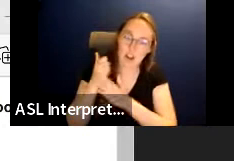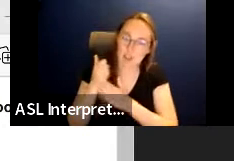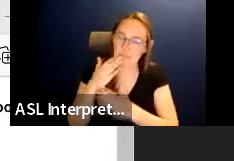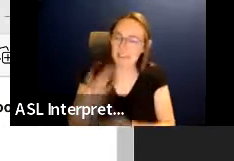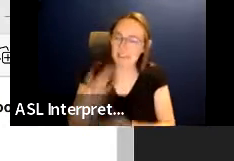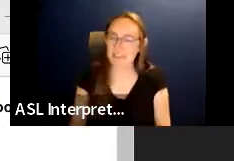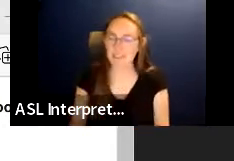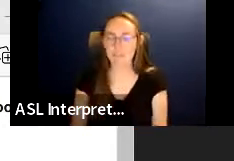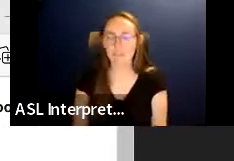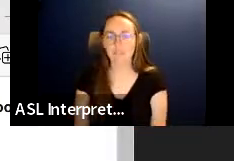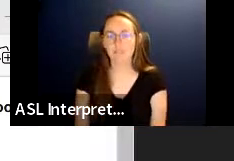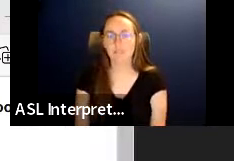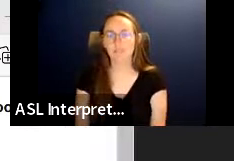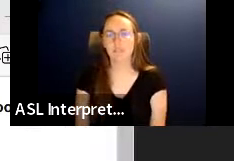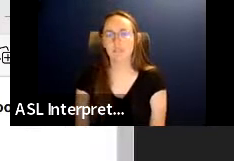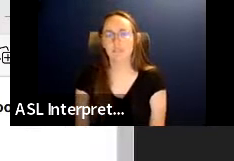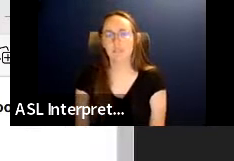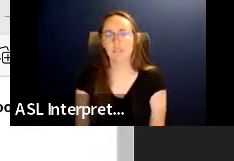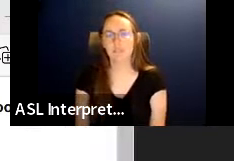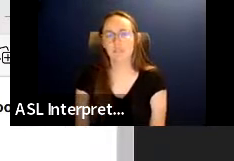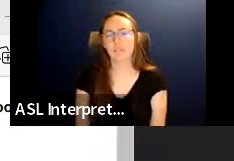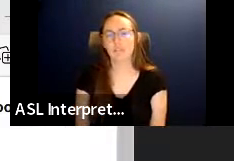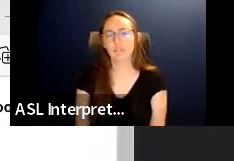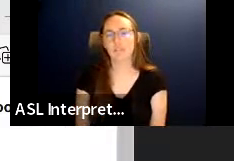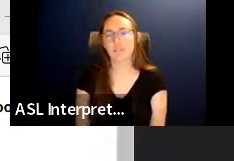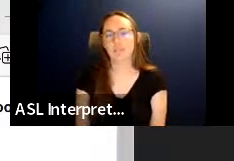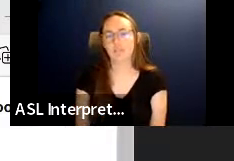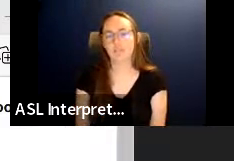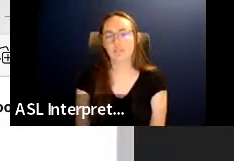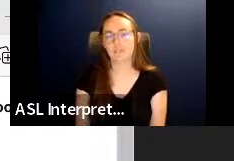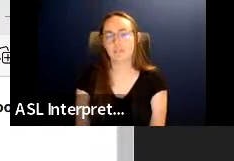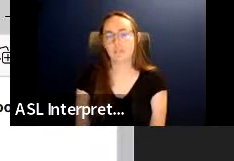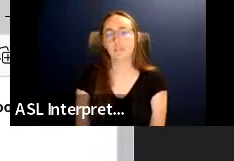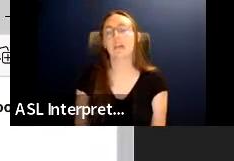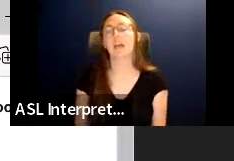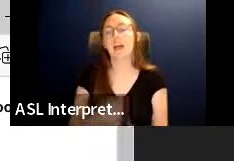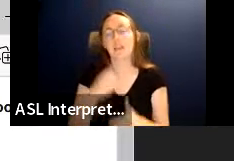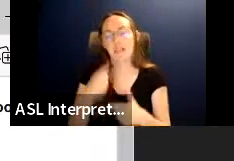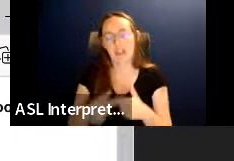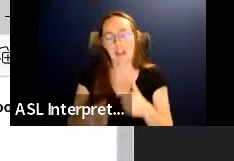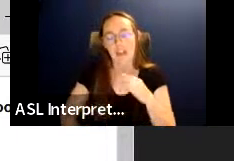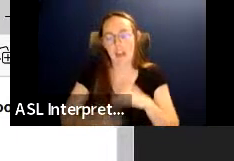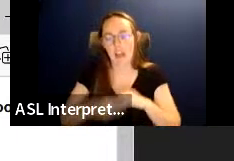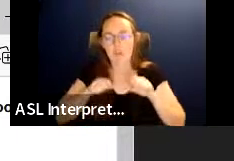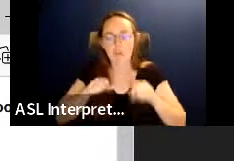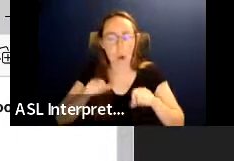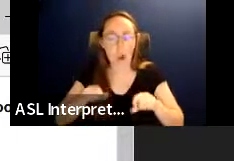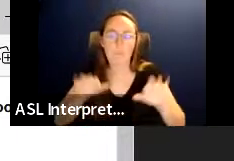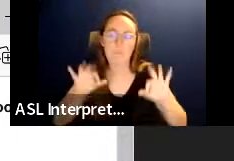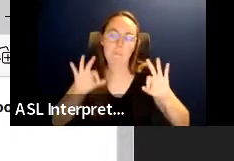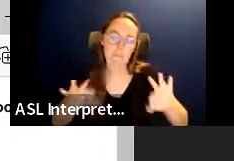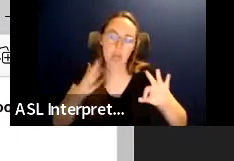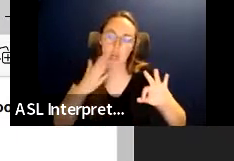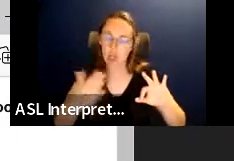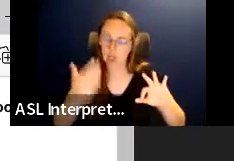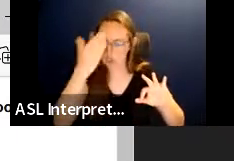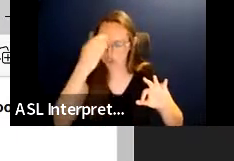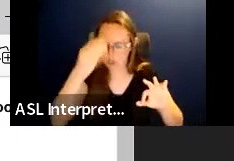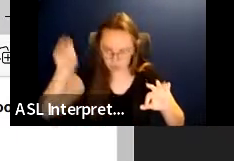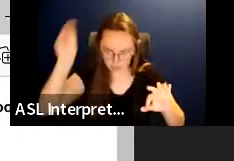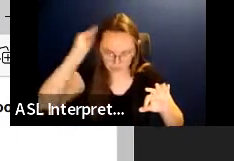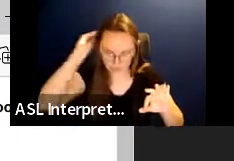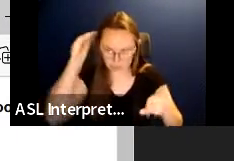So I clicked on it, option one, oh, and then add to cart. So that's good to know that it does